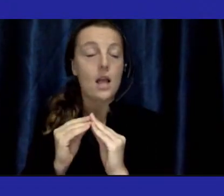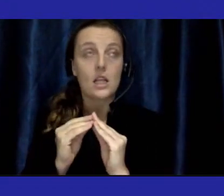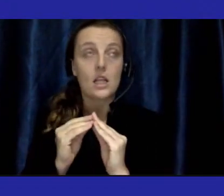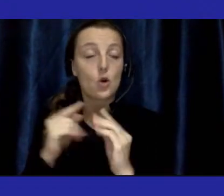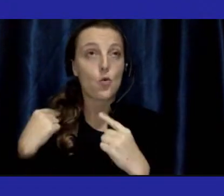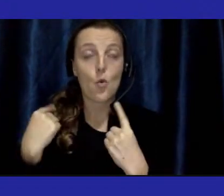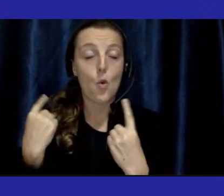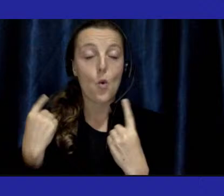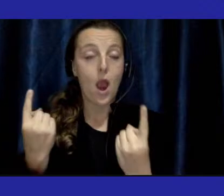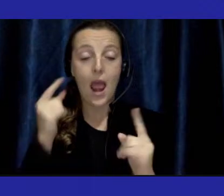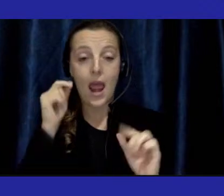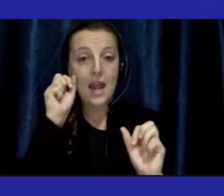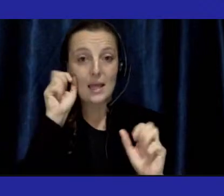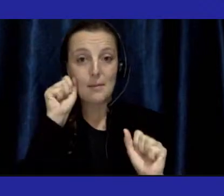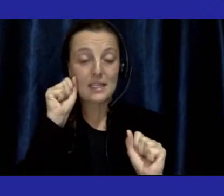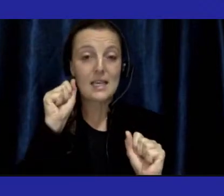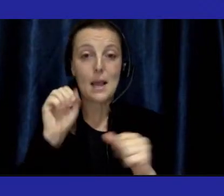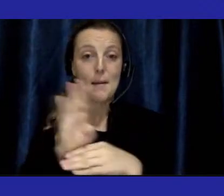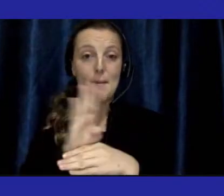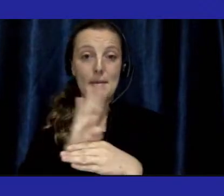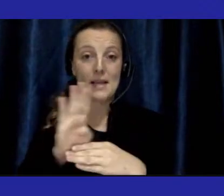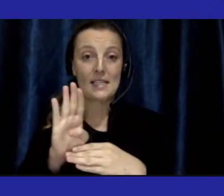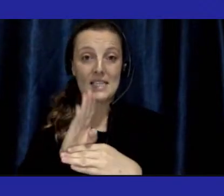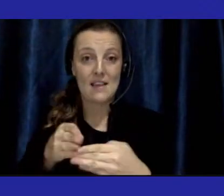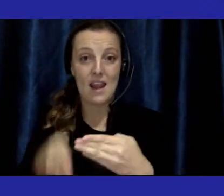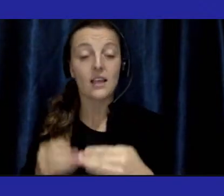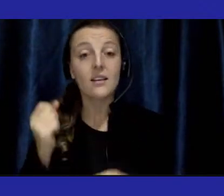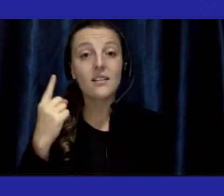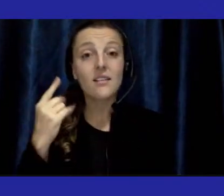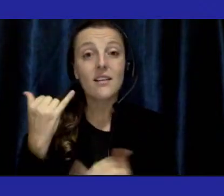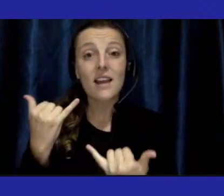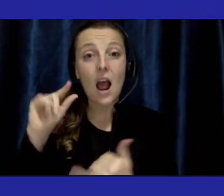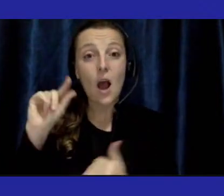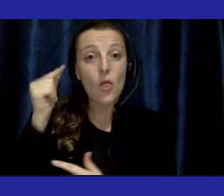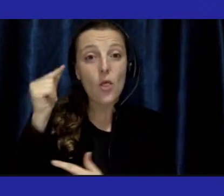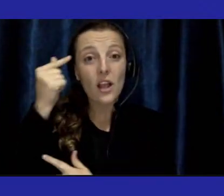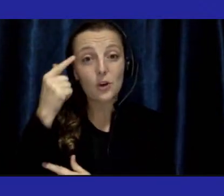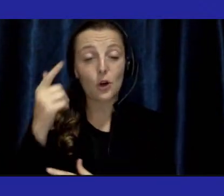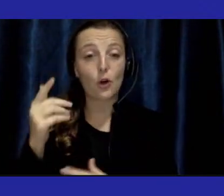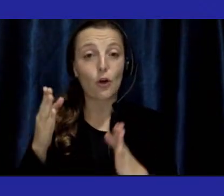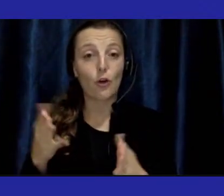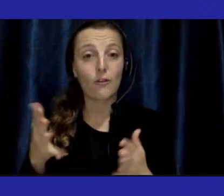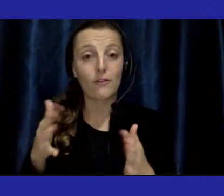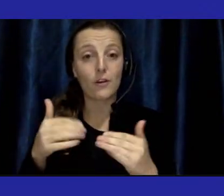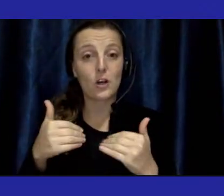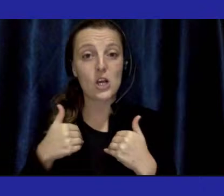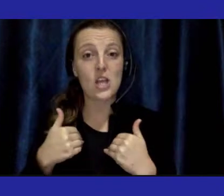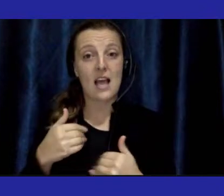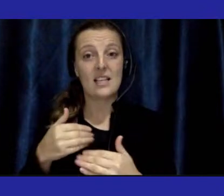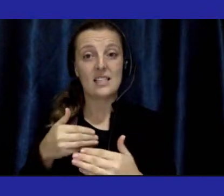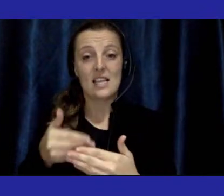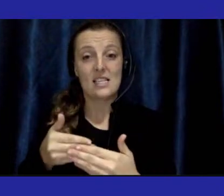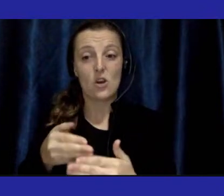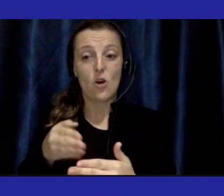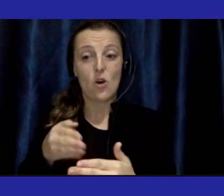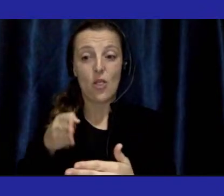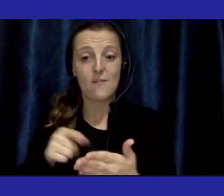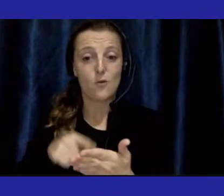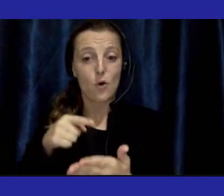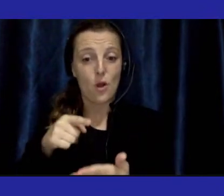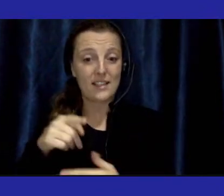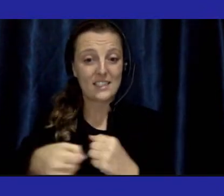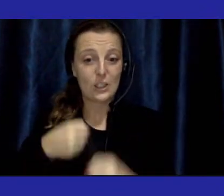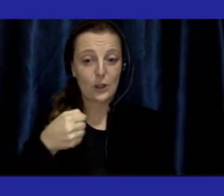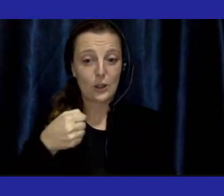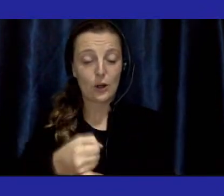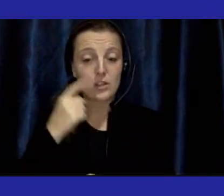us. The governor now has until the end of the year to act on these bills. We're going to continue to advocate throughout the remainder